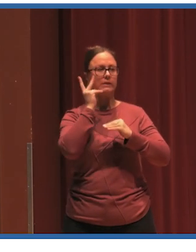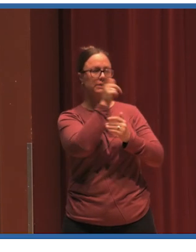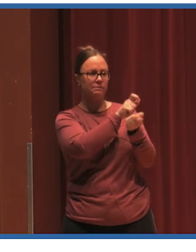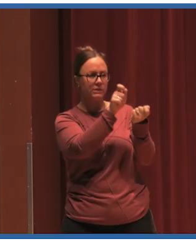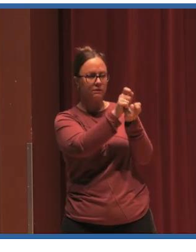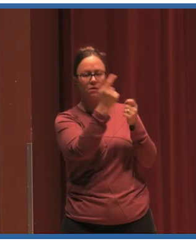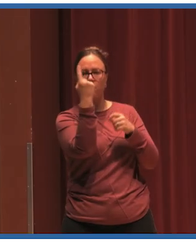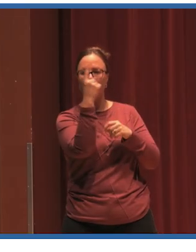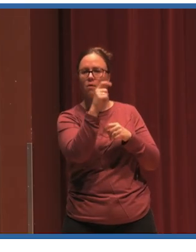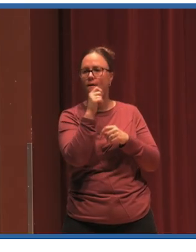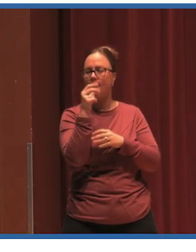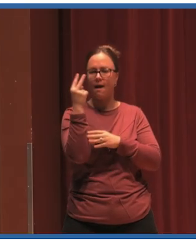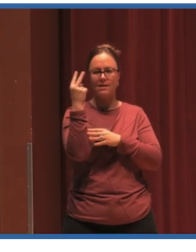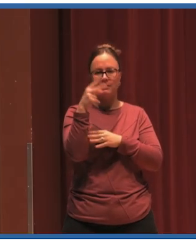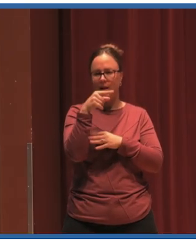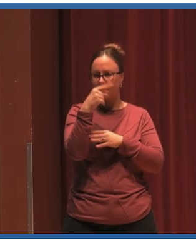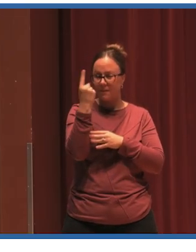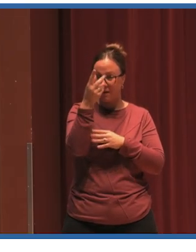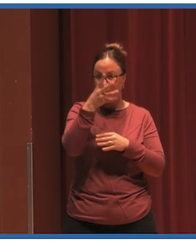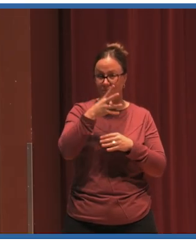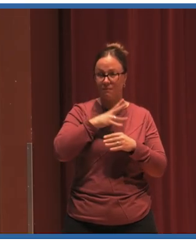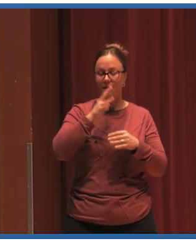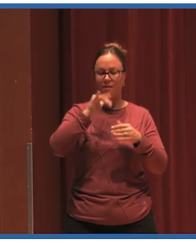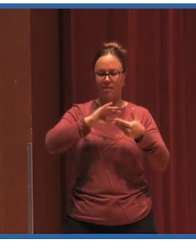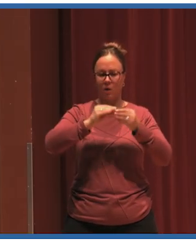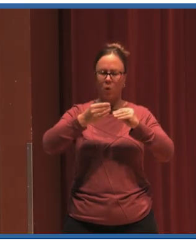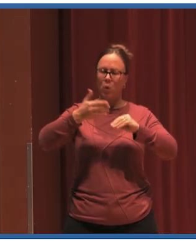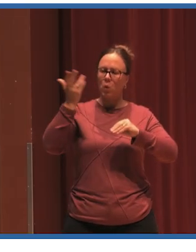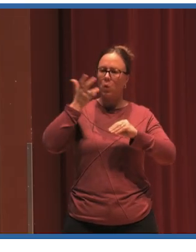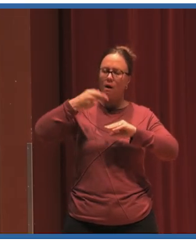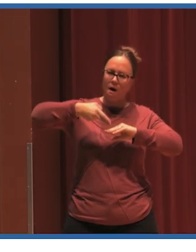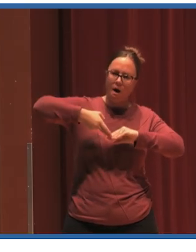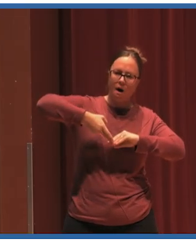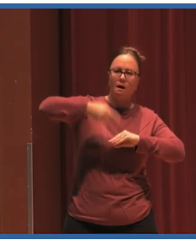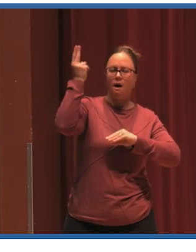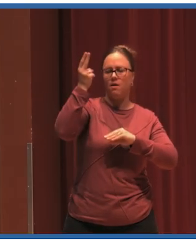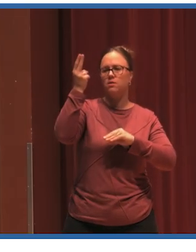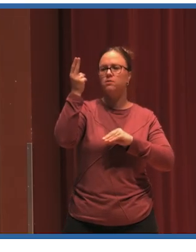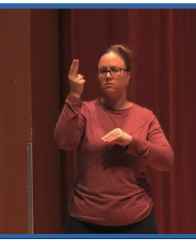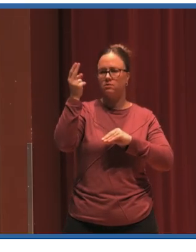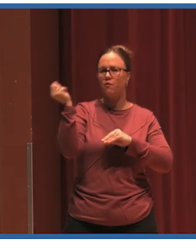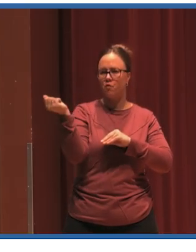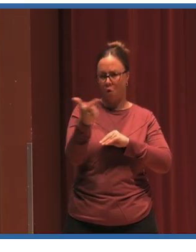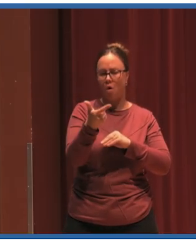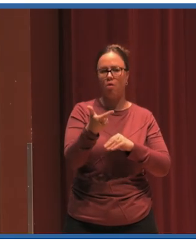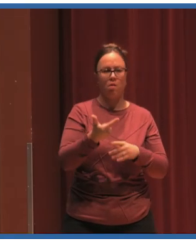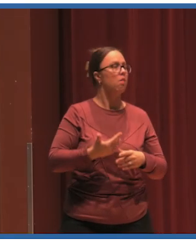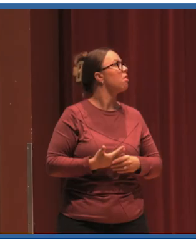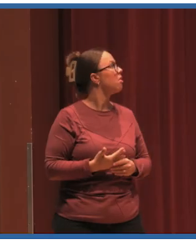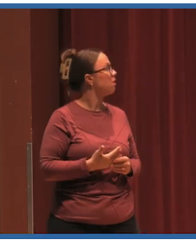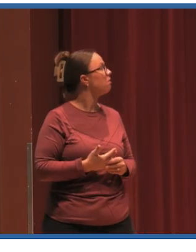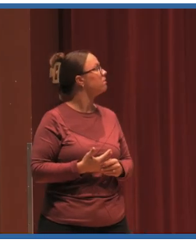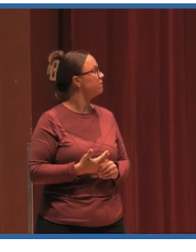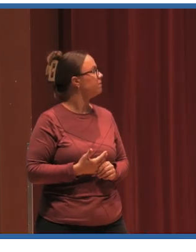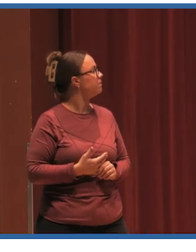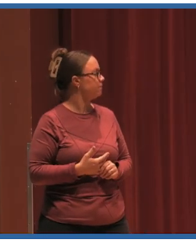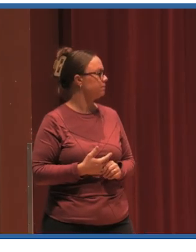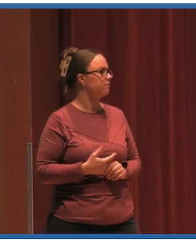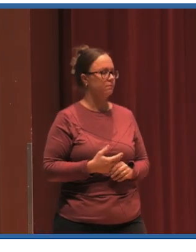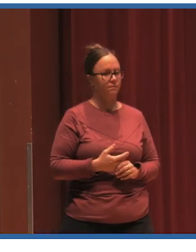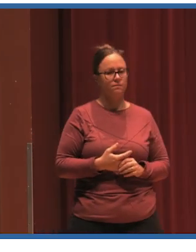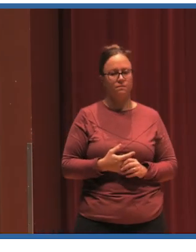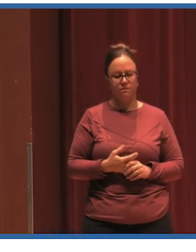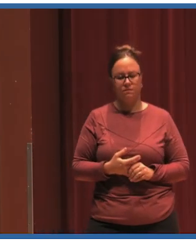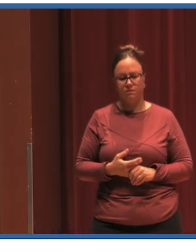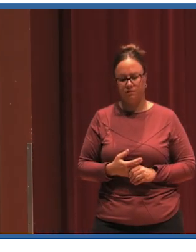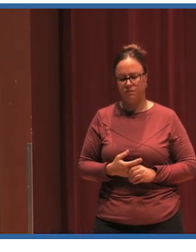for non-Hispanic Black men, the rate is the highest among all of those sex and race ethnicity